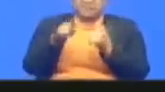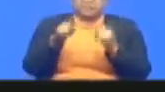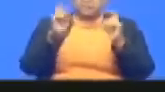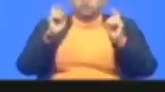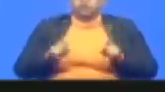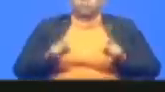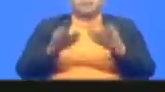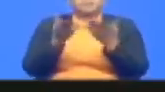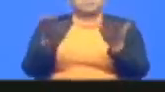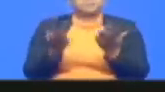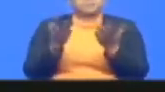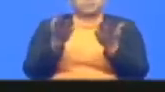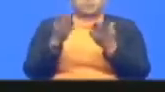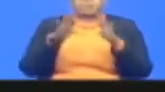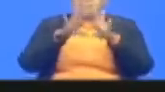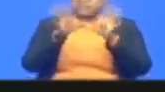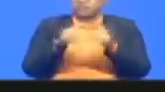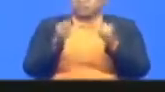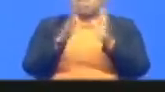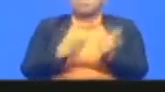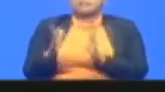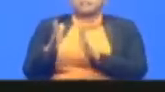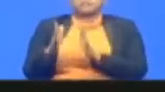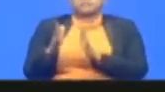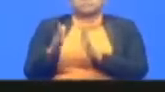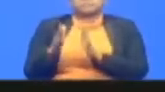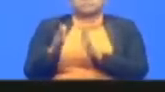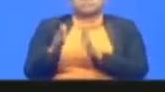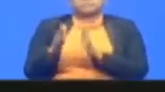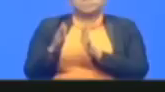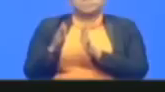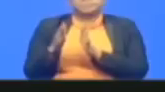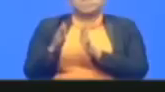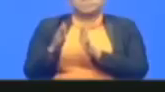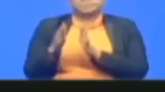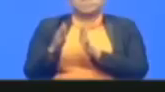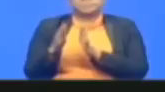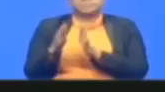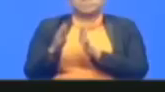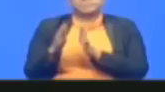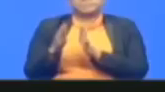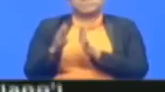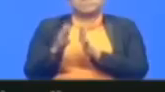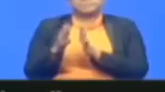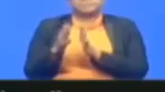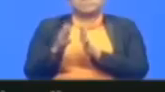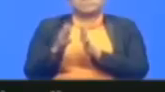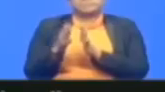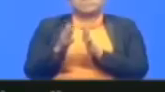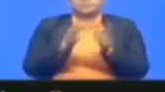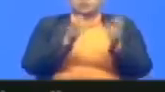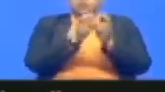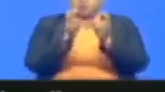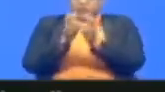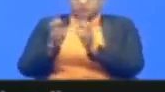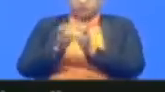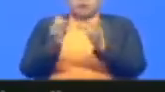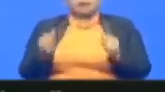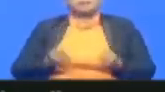predicate for the budget preparation. Now, this is what he had to say. The consultation happened, you know,